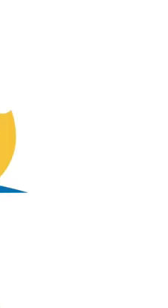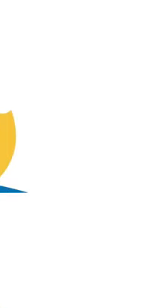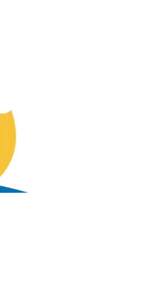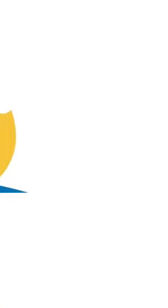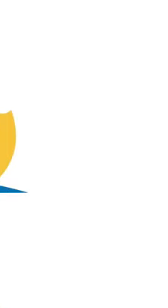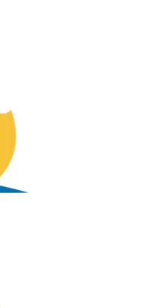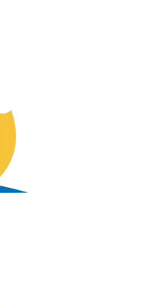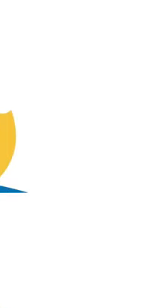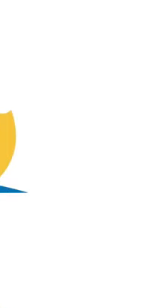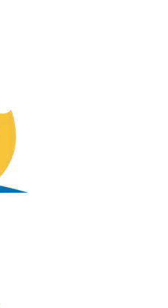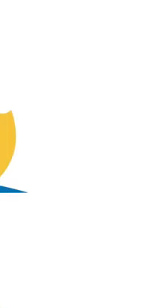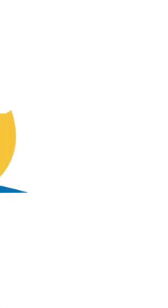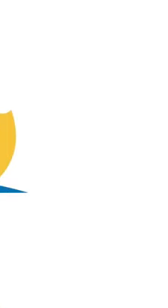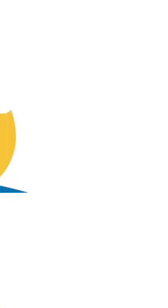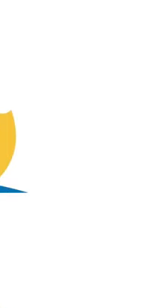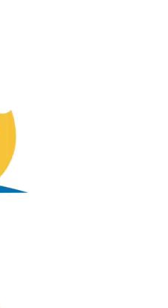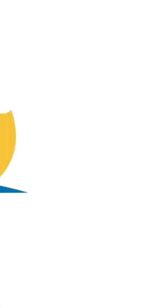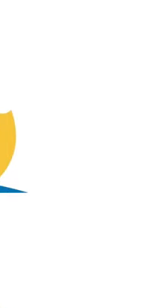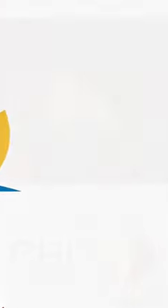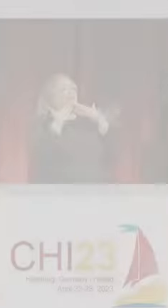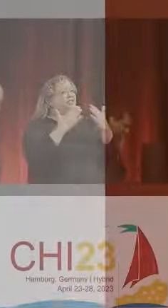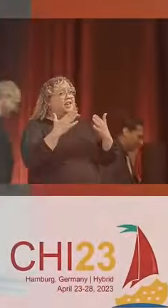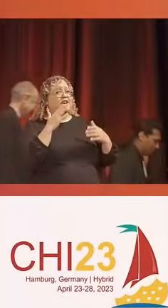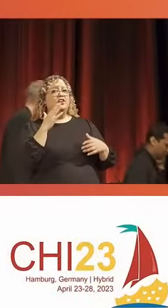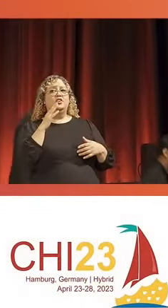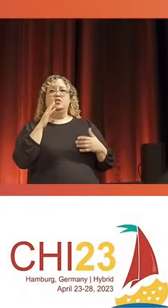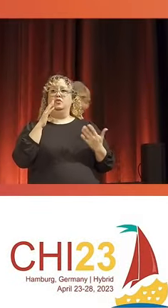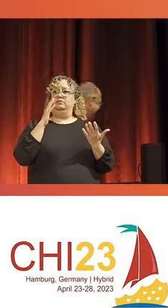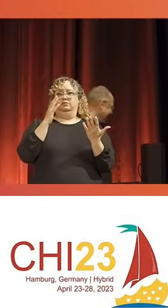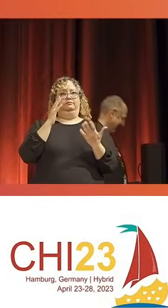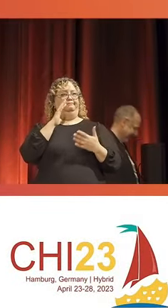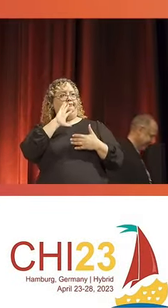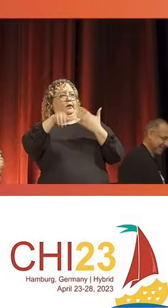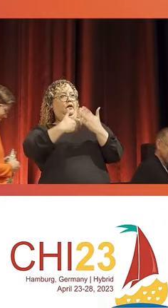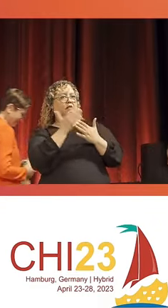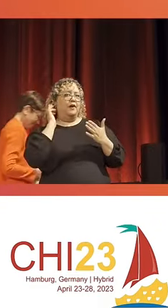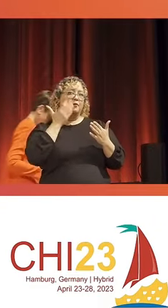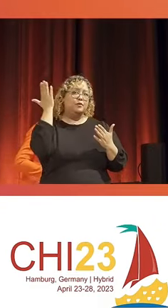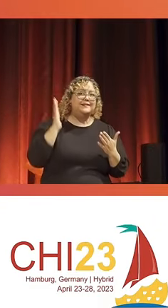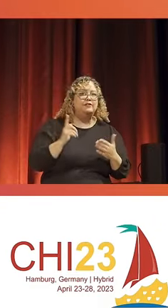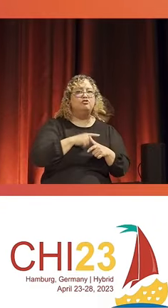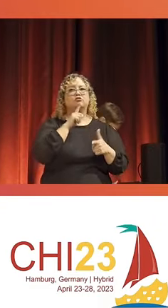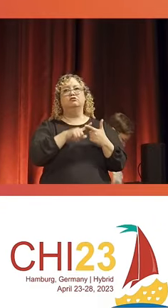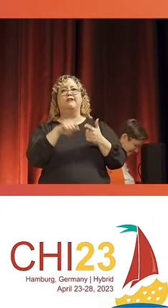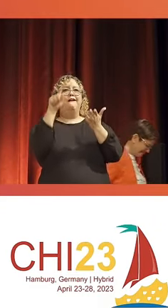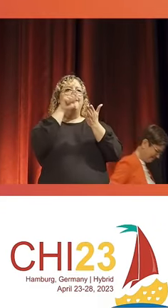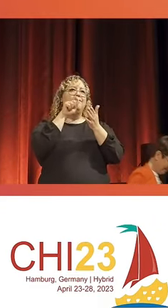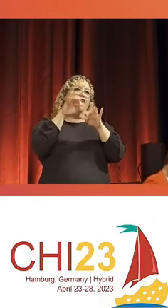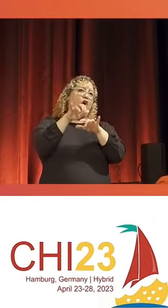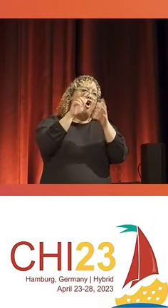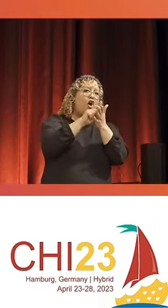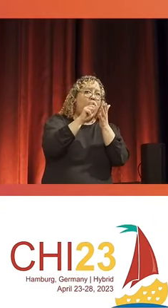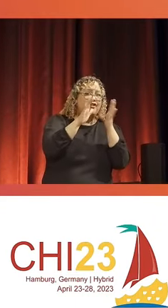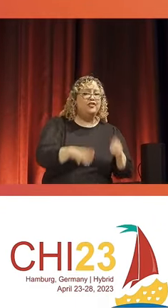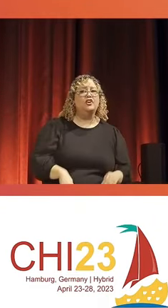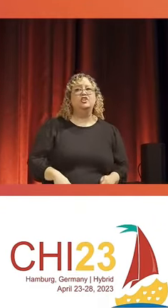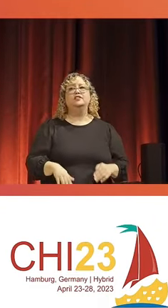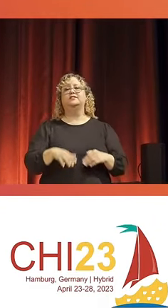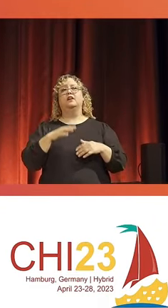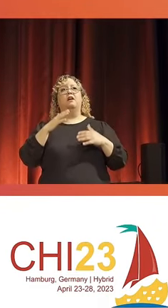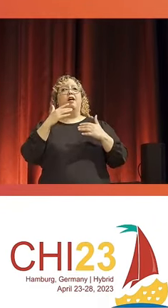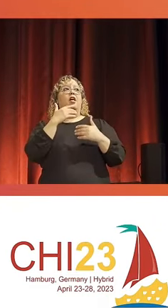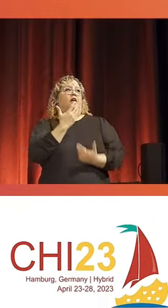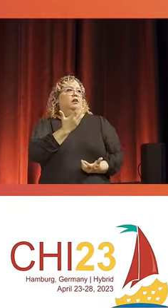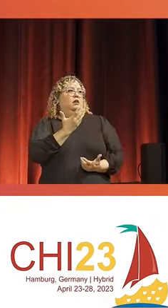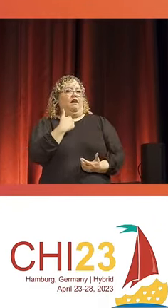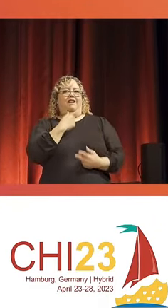Thank you. Thank you as well to all of the presenters, the authors who have done so much work. The members of this community, I've seen nothing but